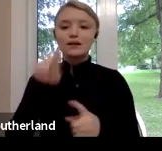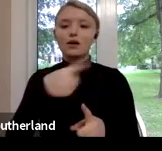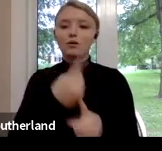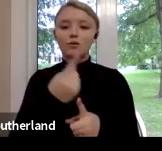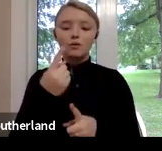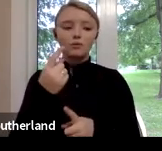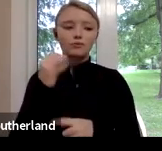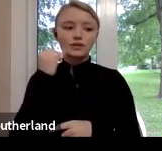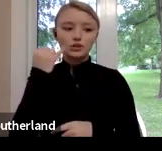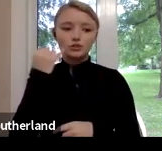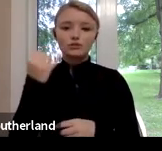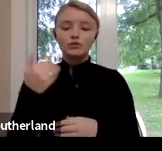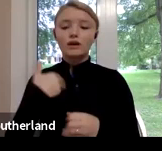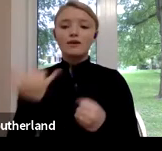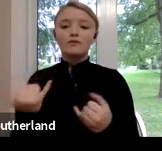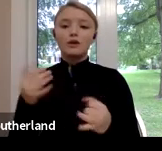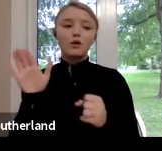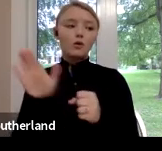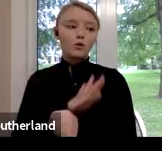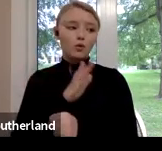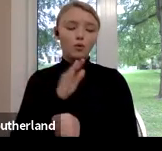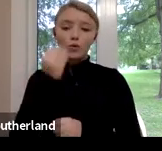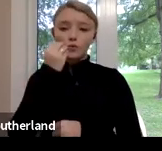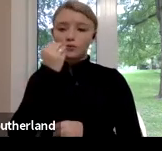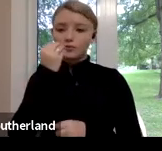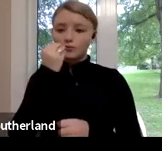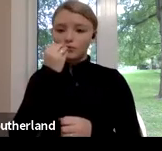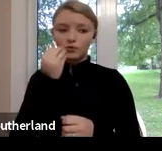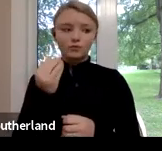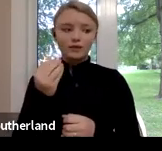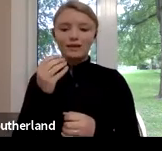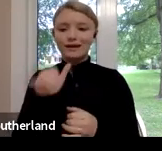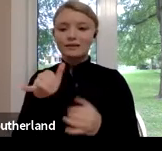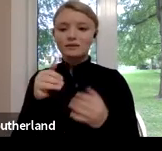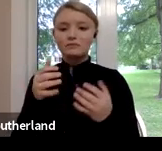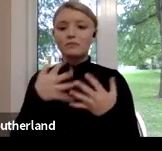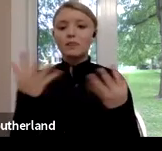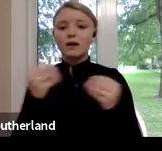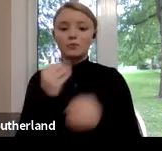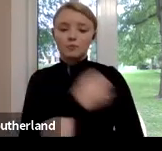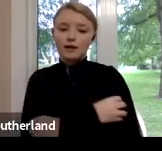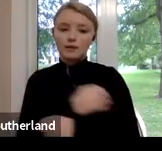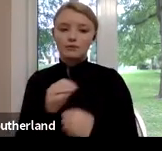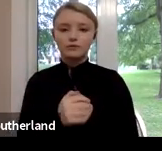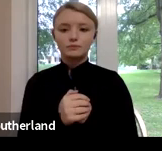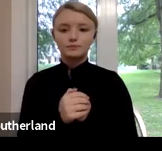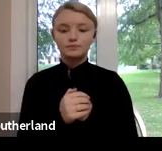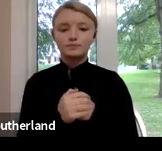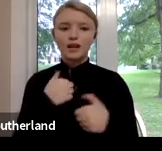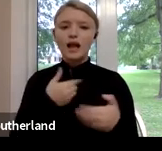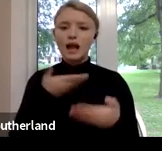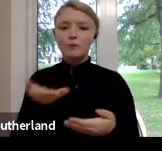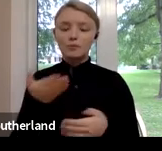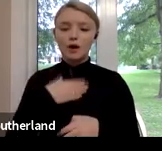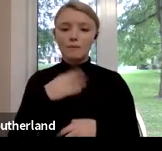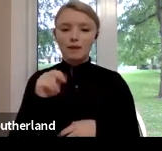supplement, and that's much more powerful. So I did bring my Ningxia Red, and it shows it better